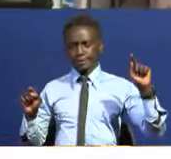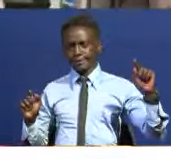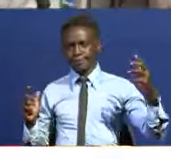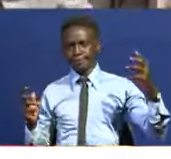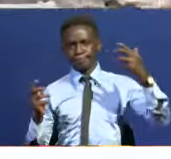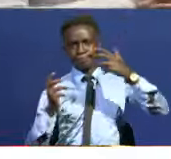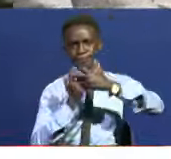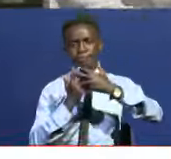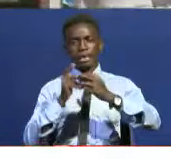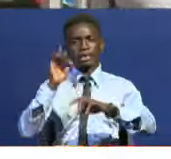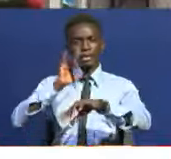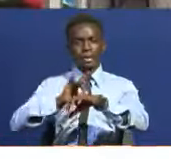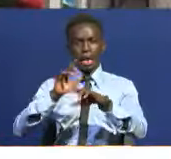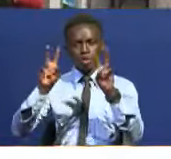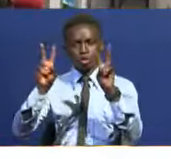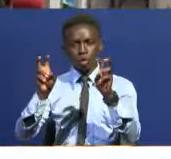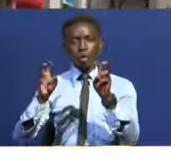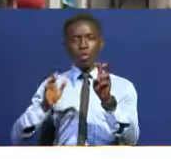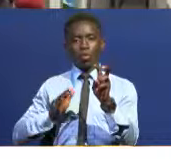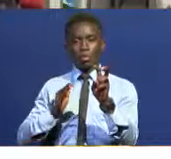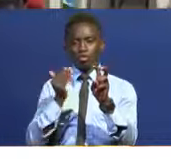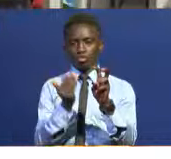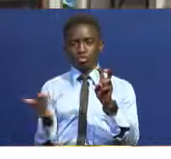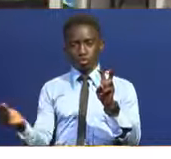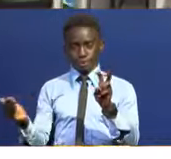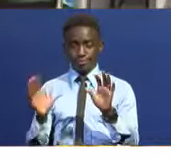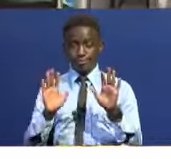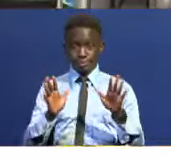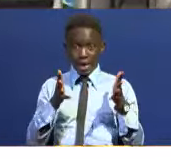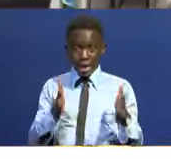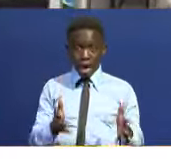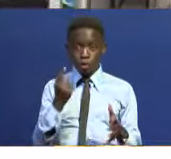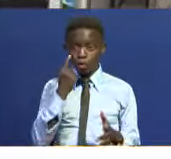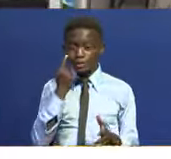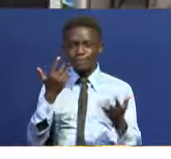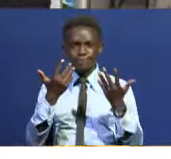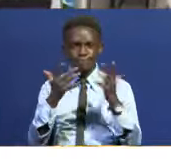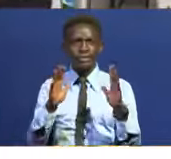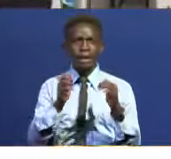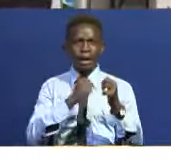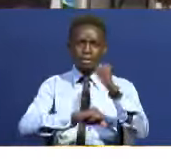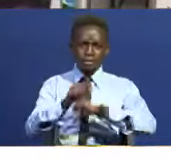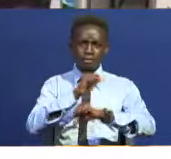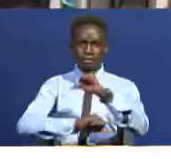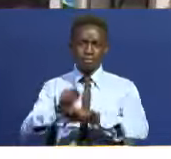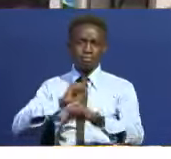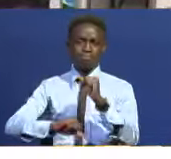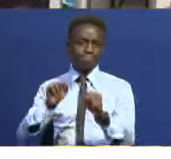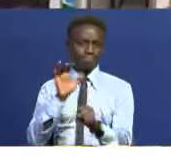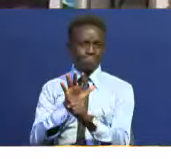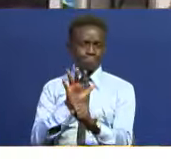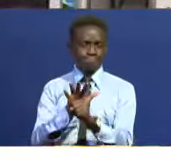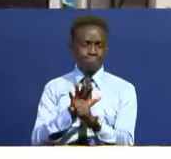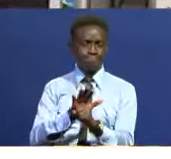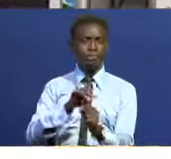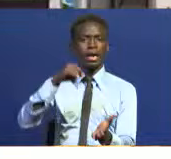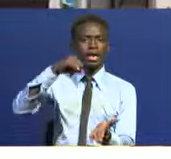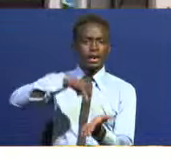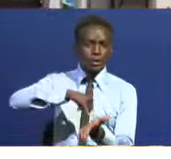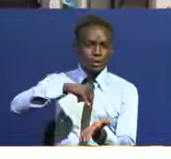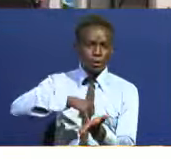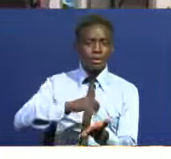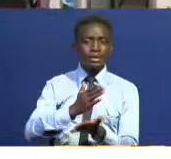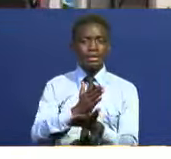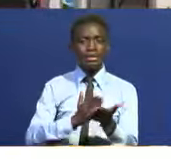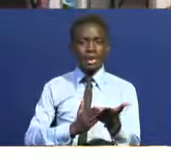the devolved unit. Now, right here in Kirinyaga Stadium, we've been able to see a lot of activities, and including some of the rich